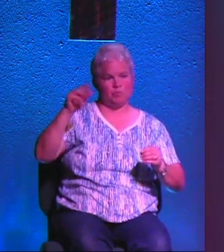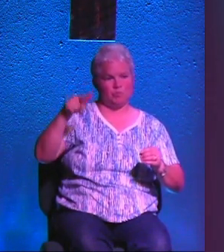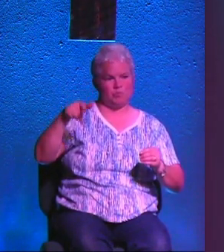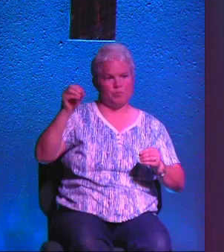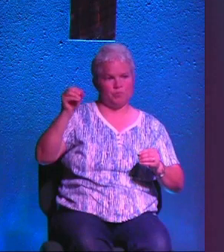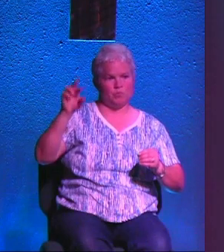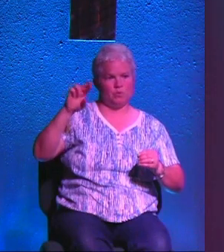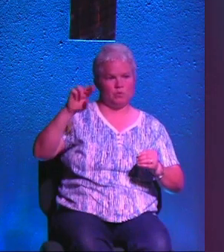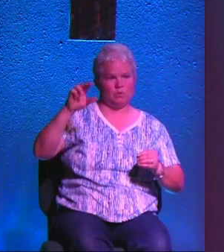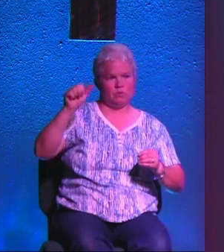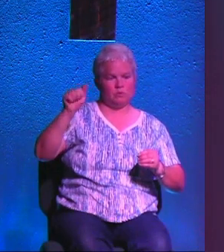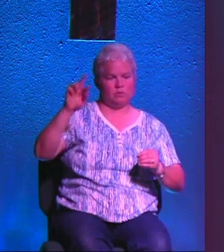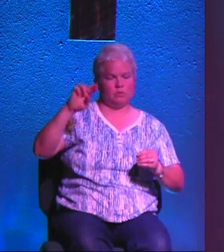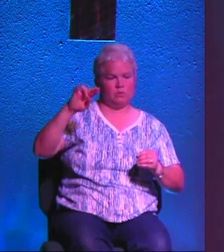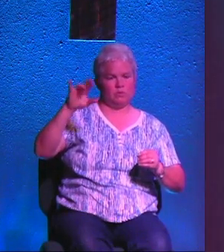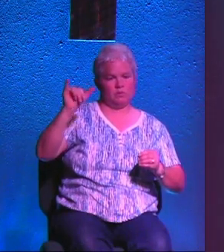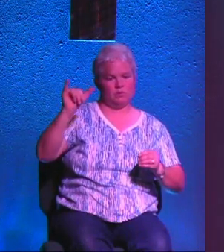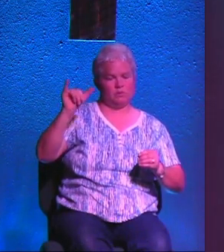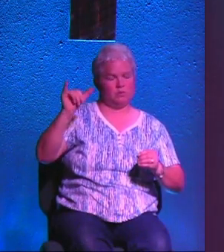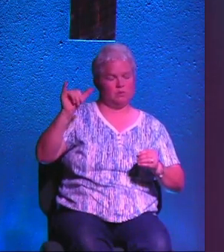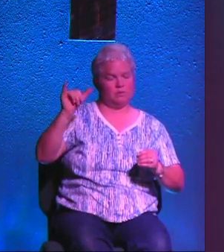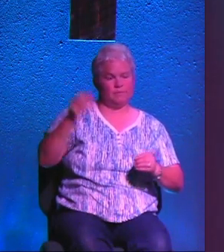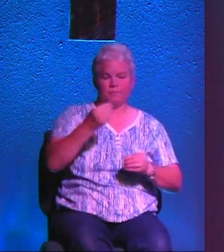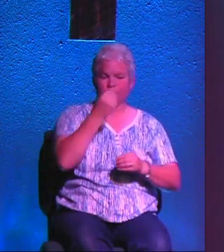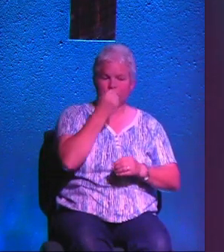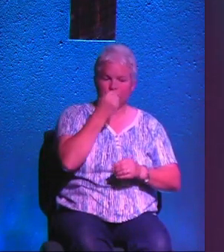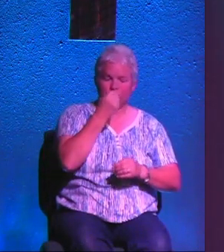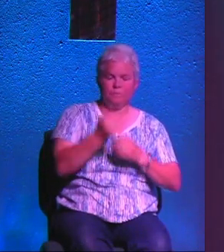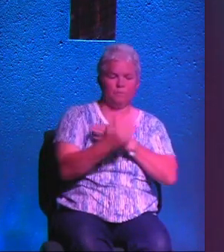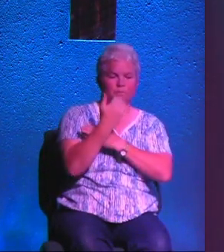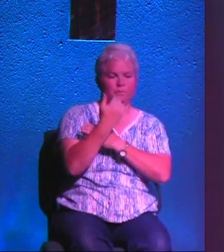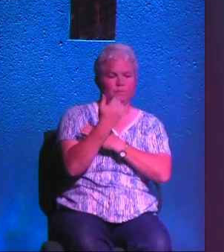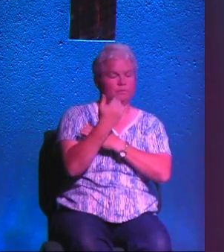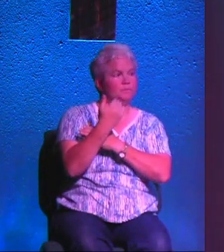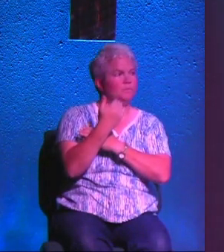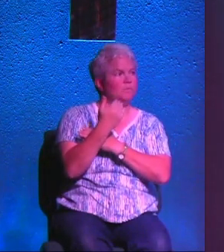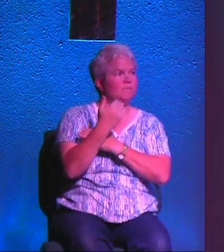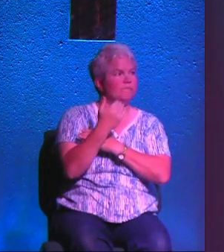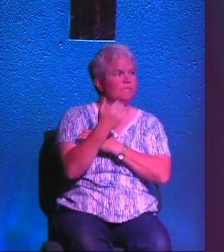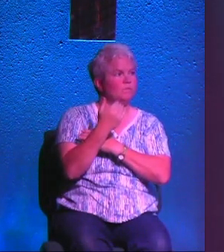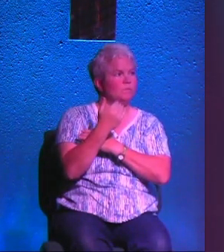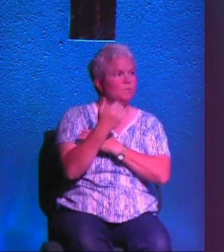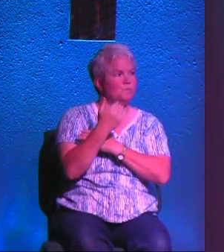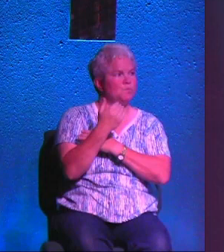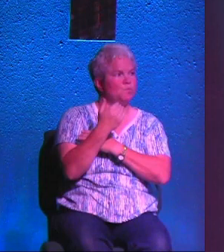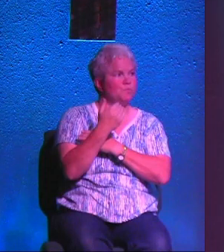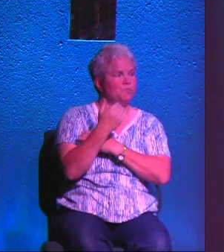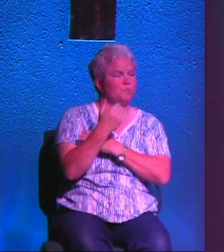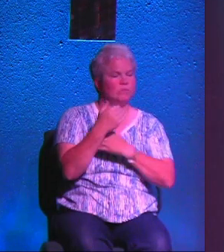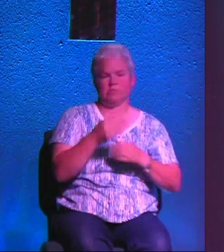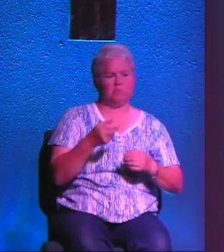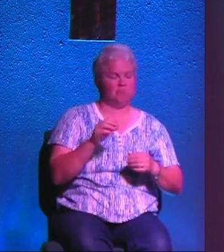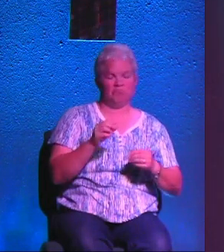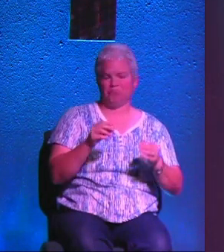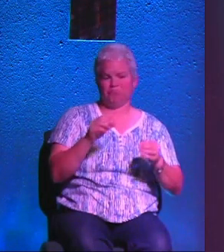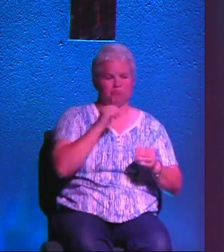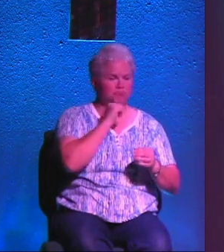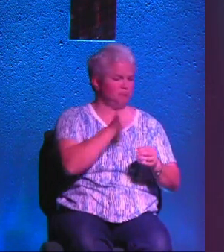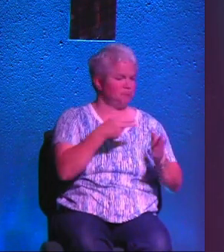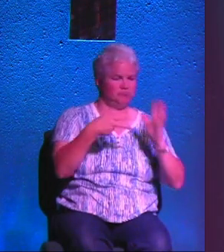right? In the grand scheme of things, what you had for breakfast this morning, it doesn't matter, does